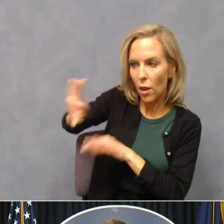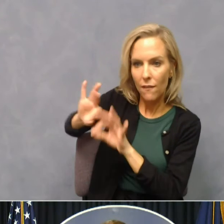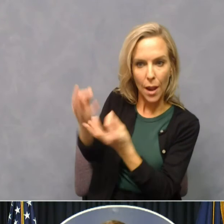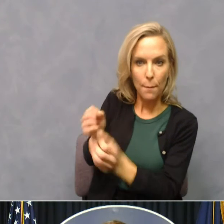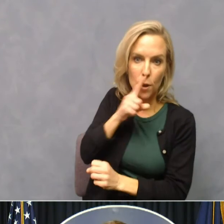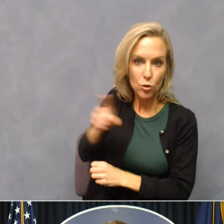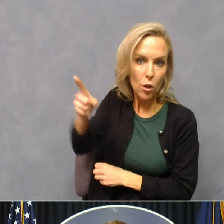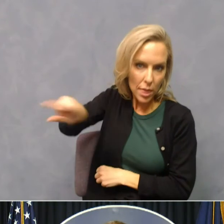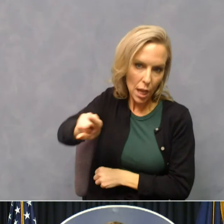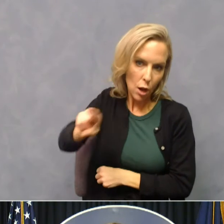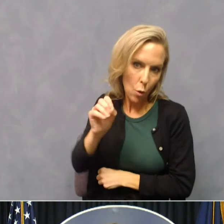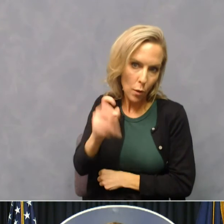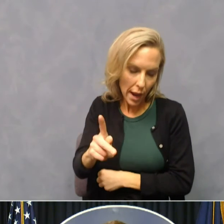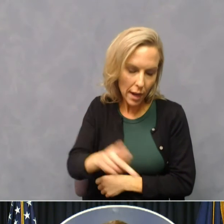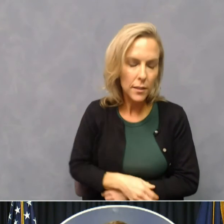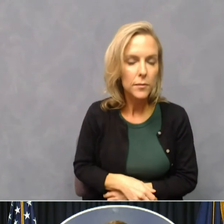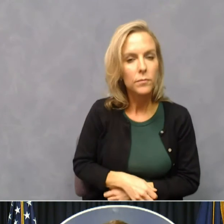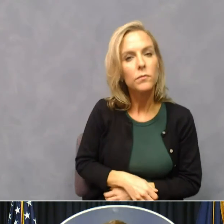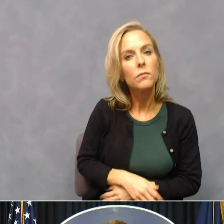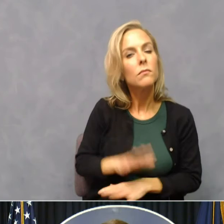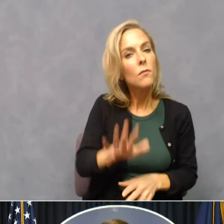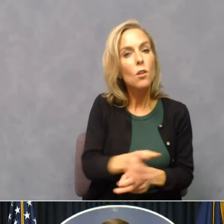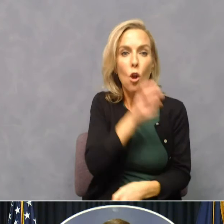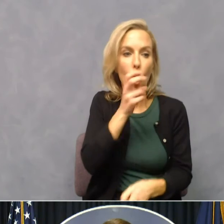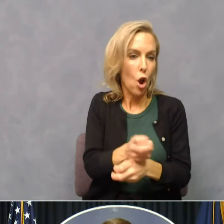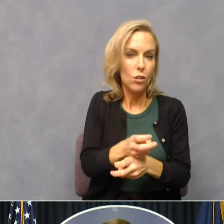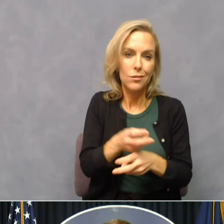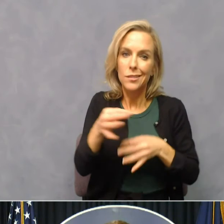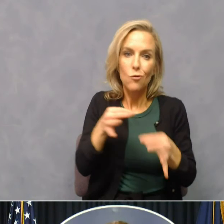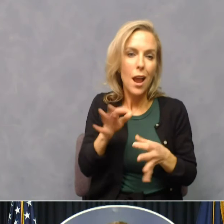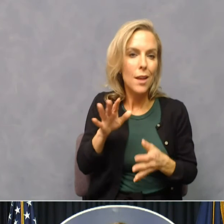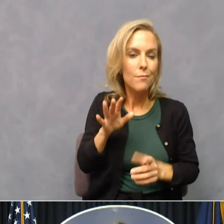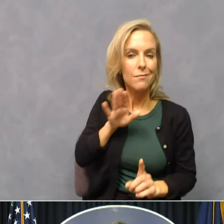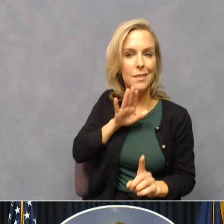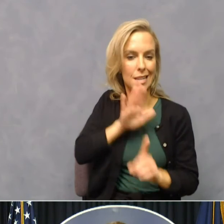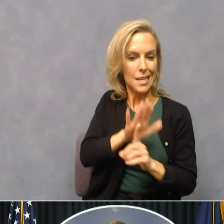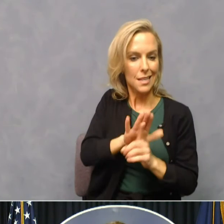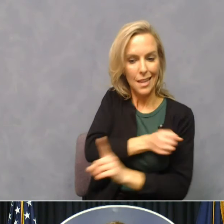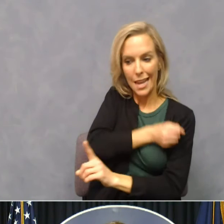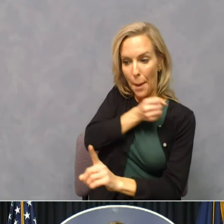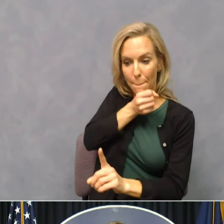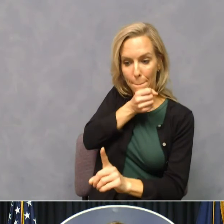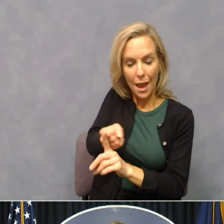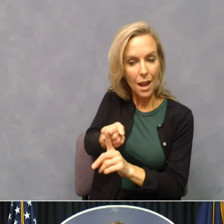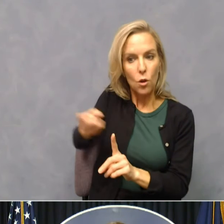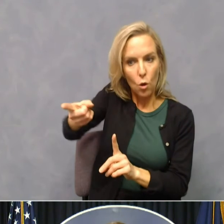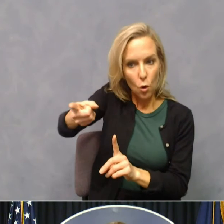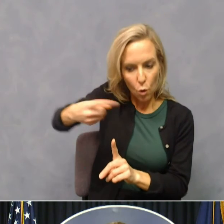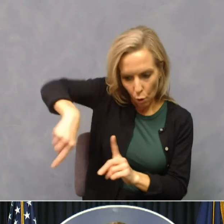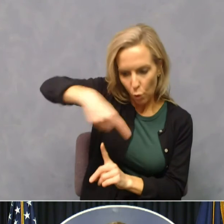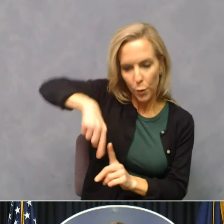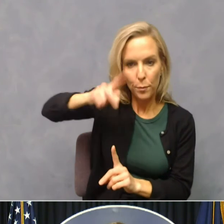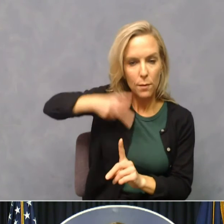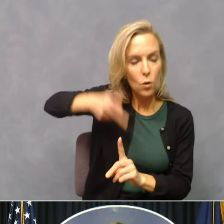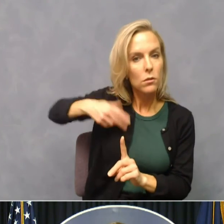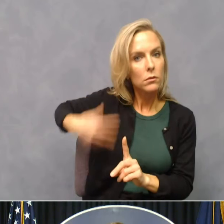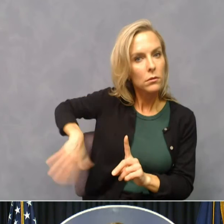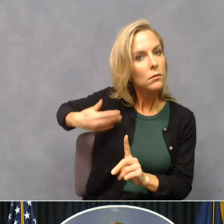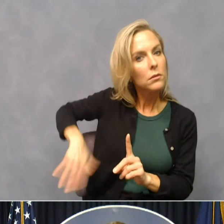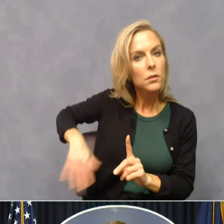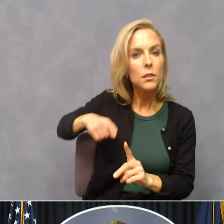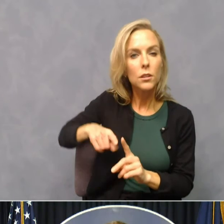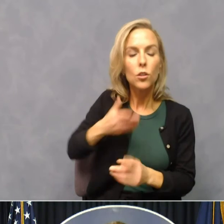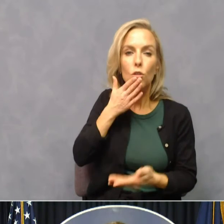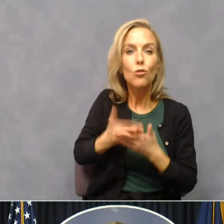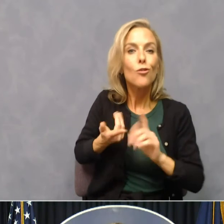okay. It is hard to describe the impact that Dr. Miller had on those around him. His good friend and colleague, Dr.